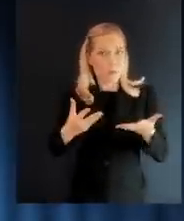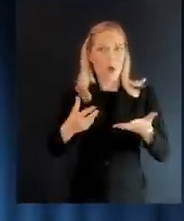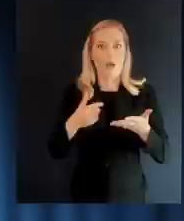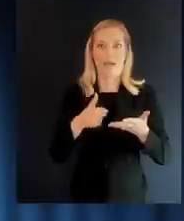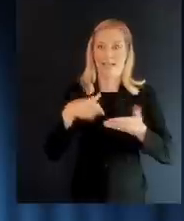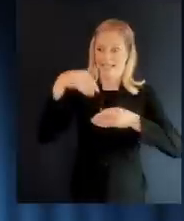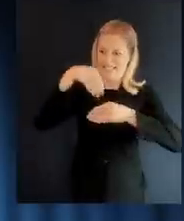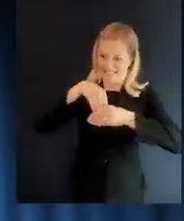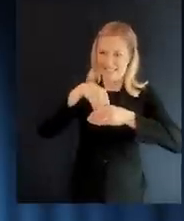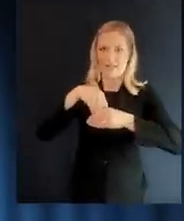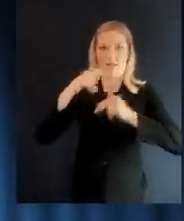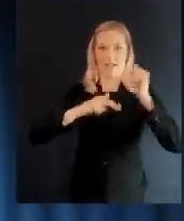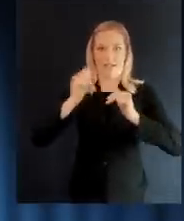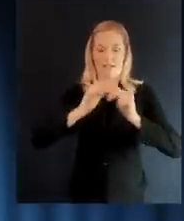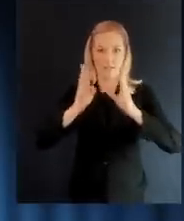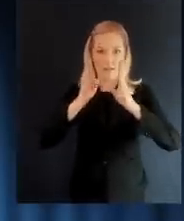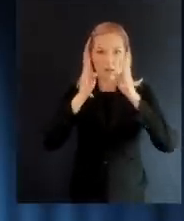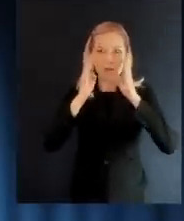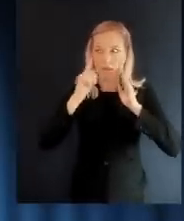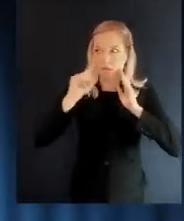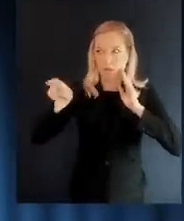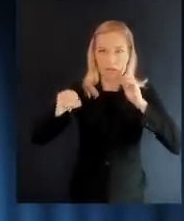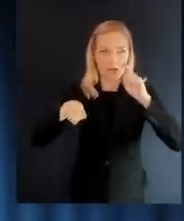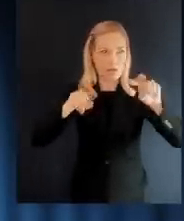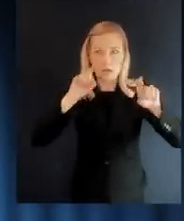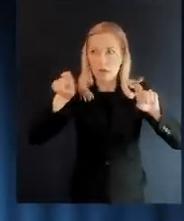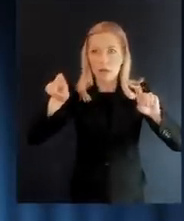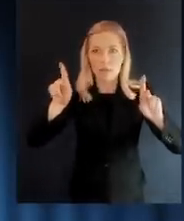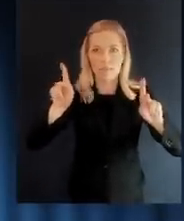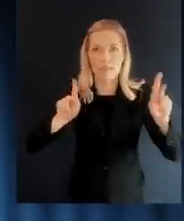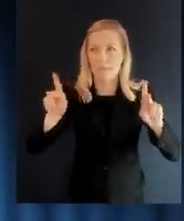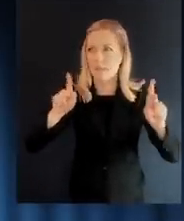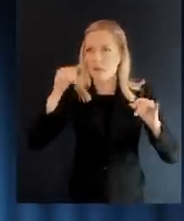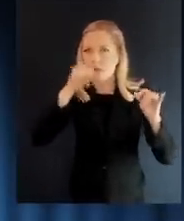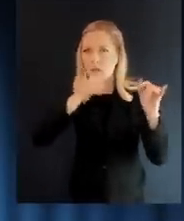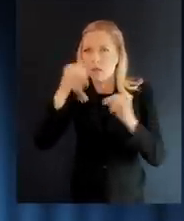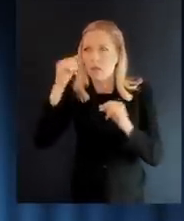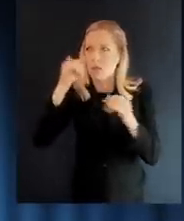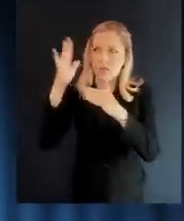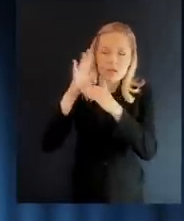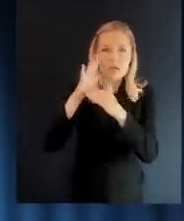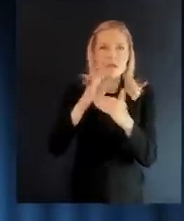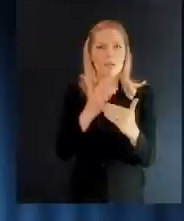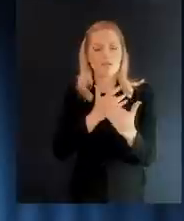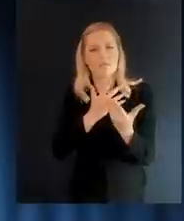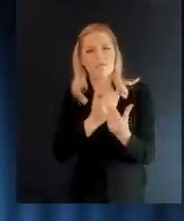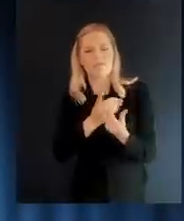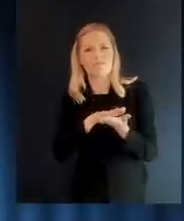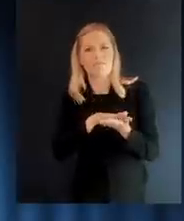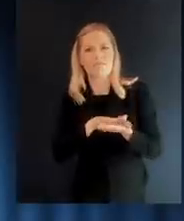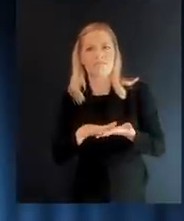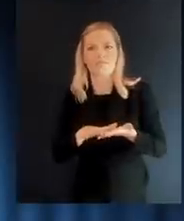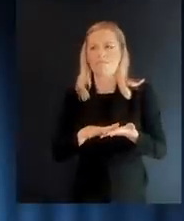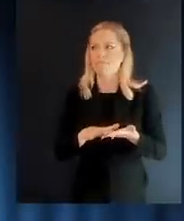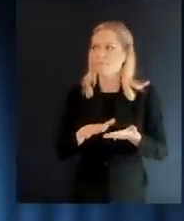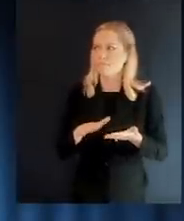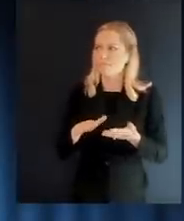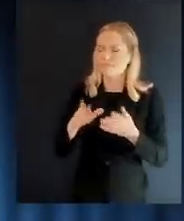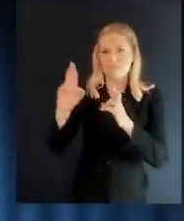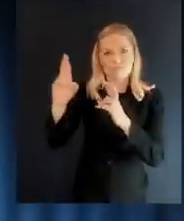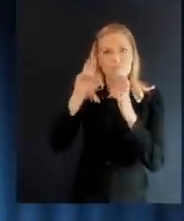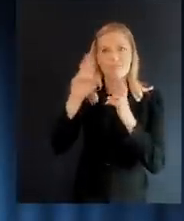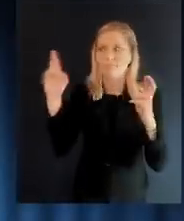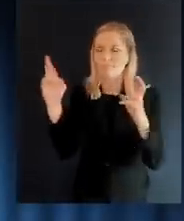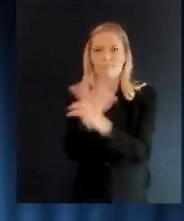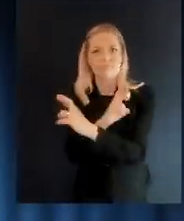ever met. Seeing people from all backgrounds, adults, teenagers, veterans, parents, and everything in between coming together to form